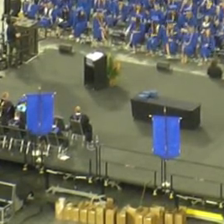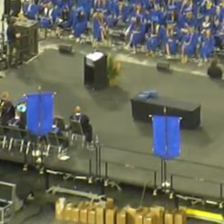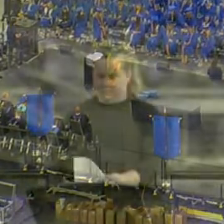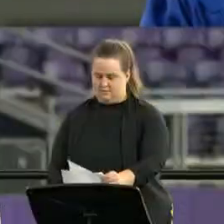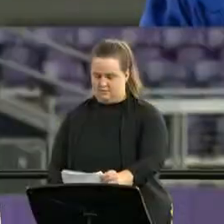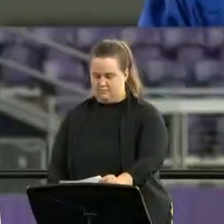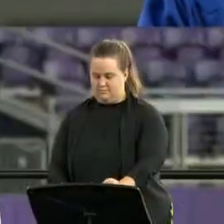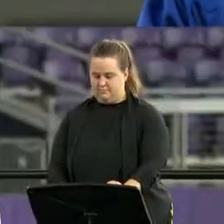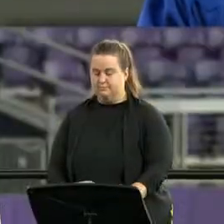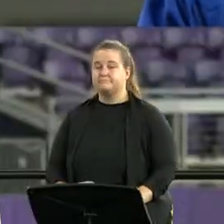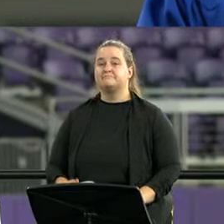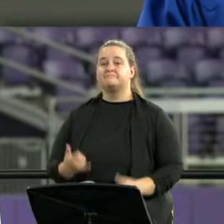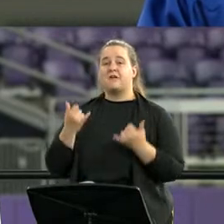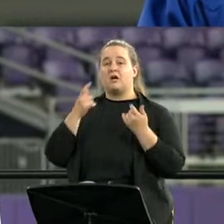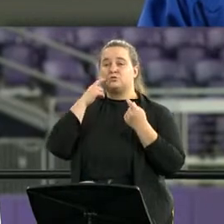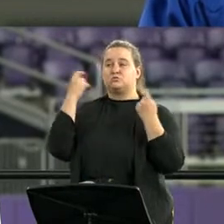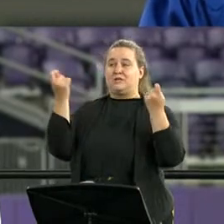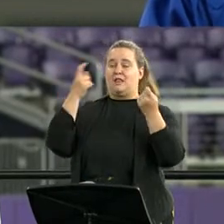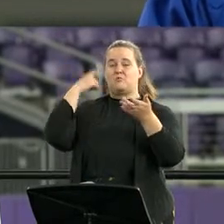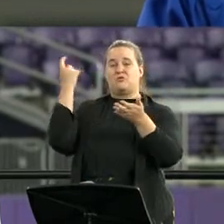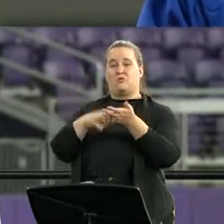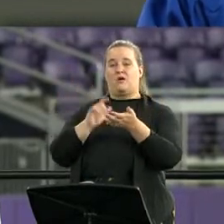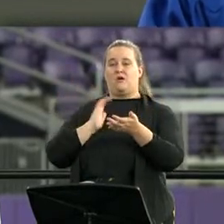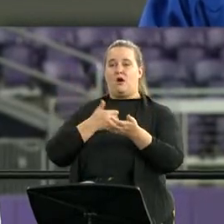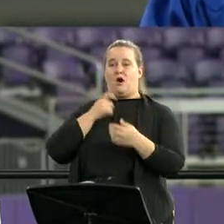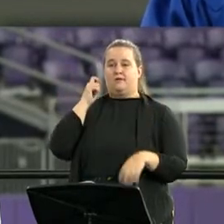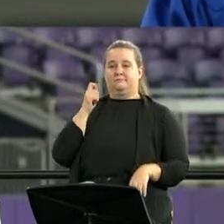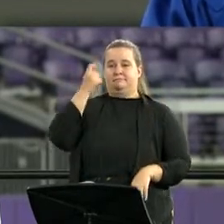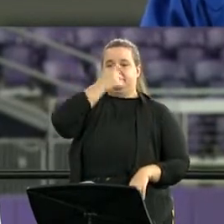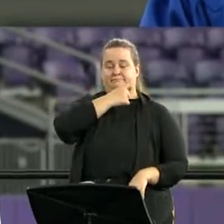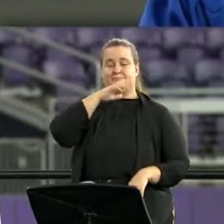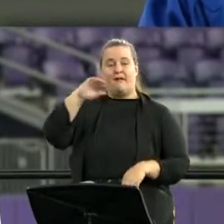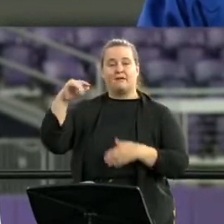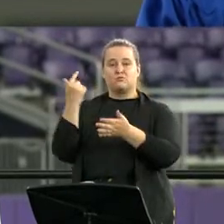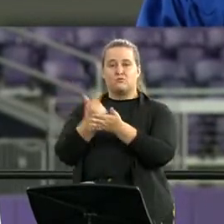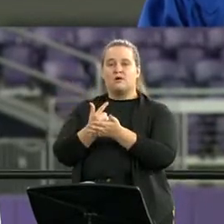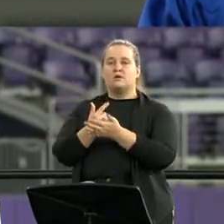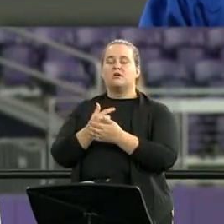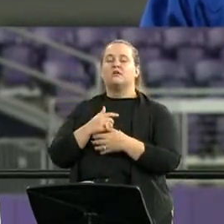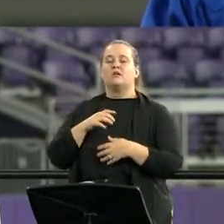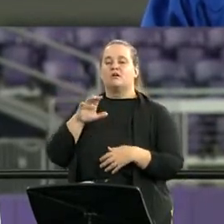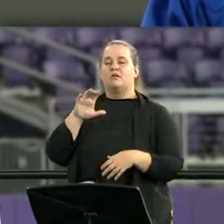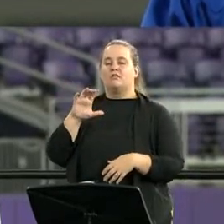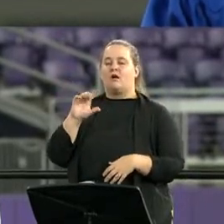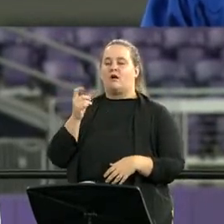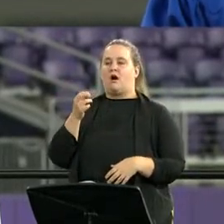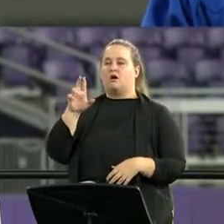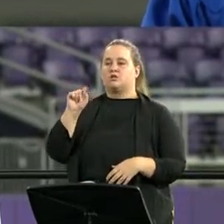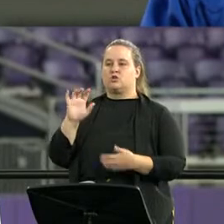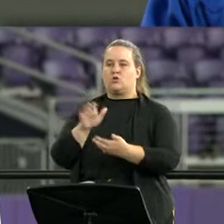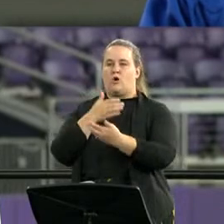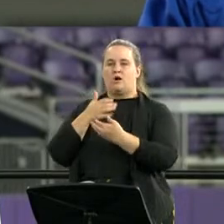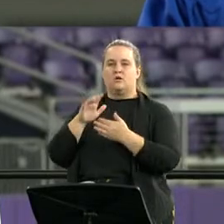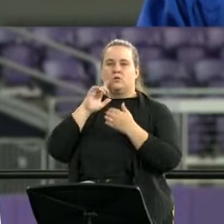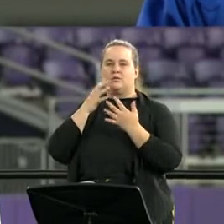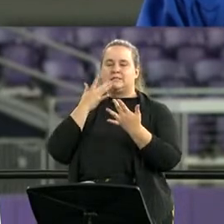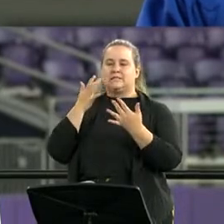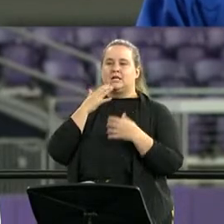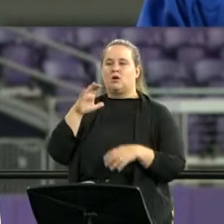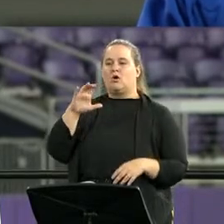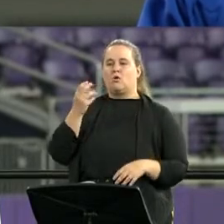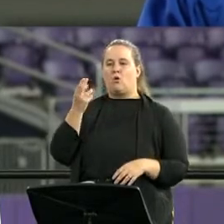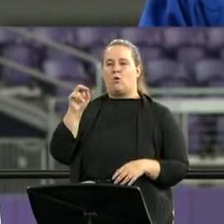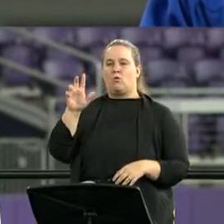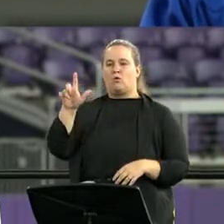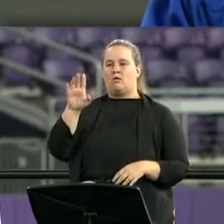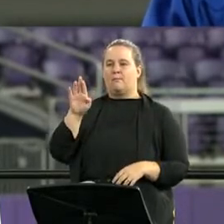To celebrate our tassel move and graduation, the concert choir selections will now sing The Choral Benediction by Peter